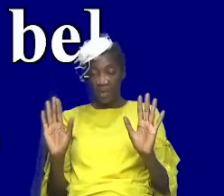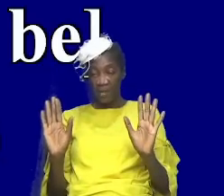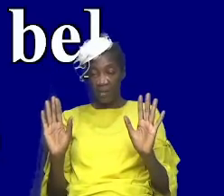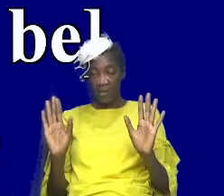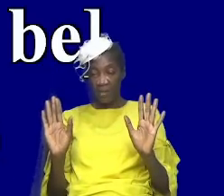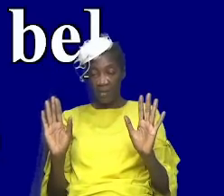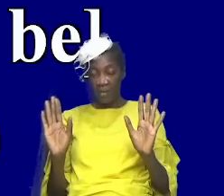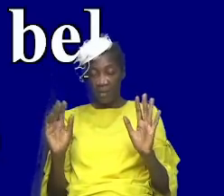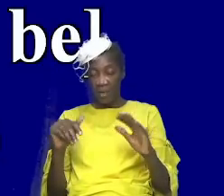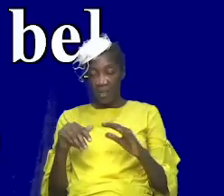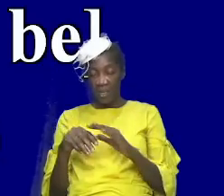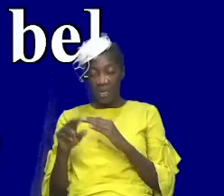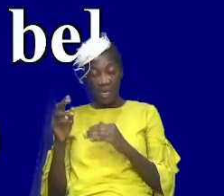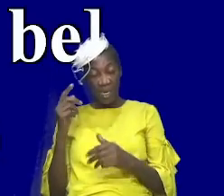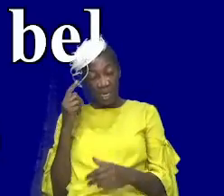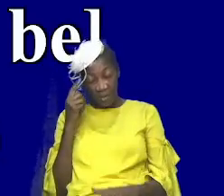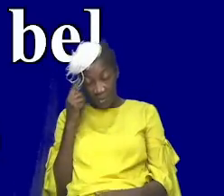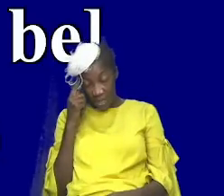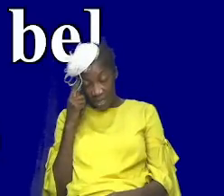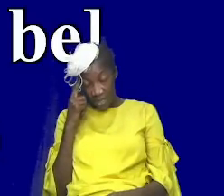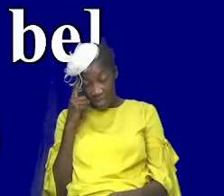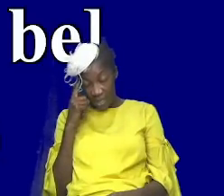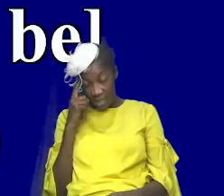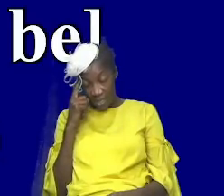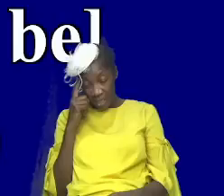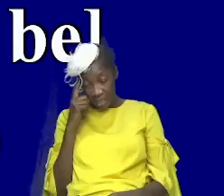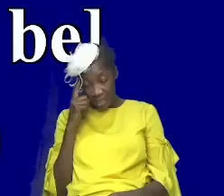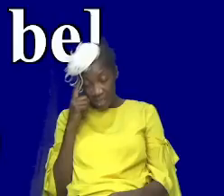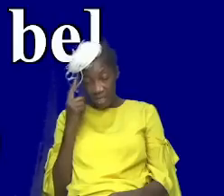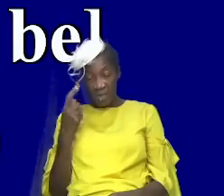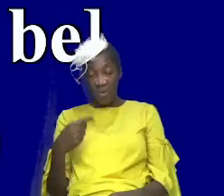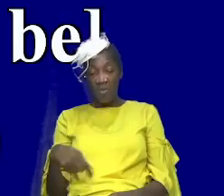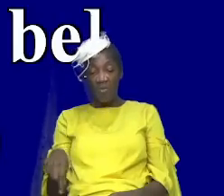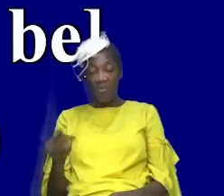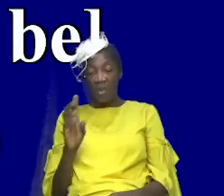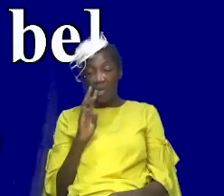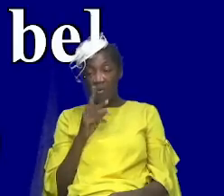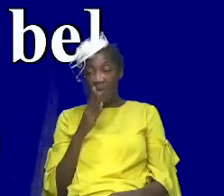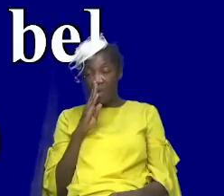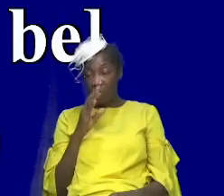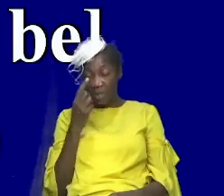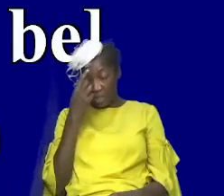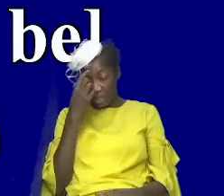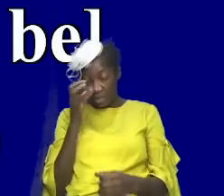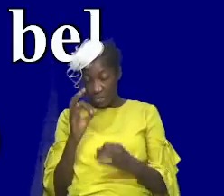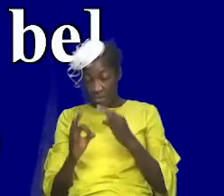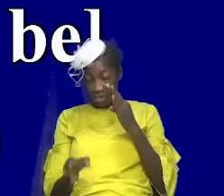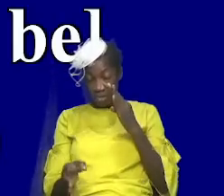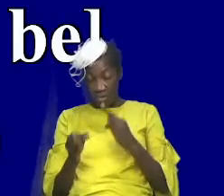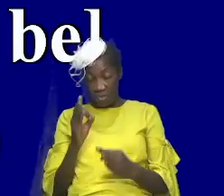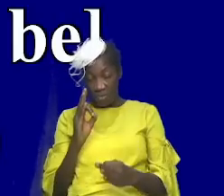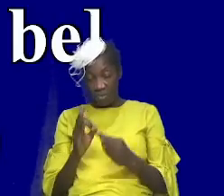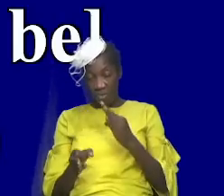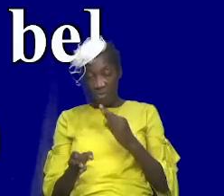clear in our minds that we will be judged. Now,